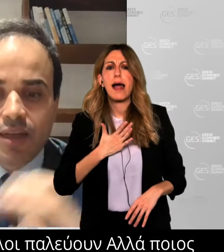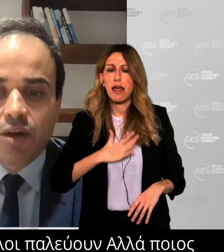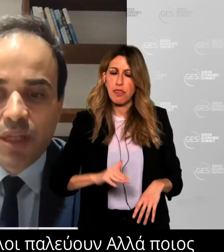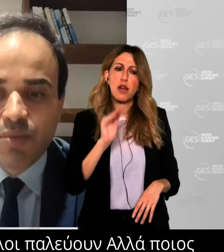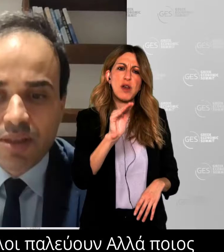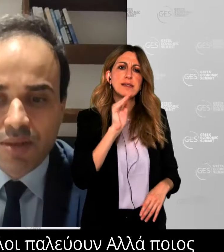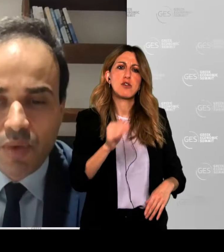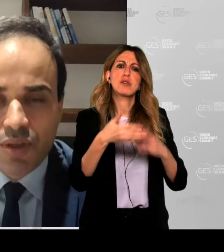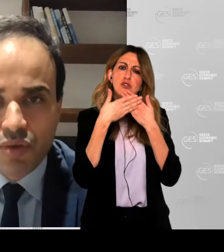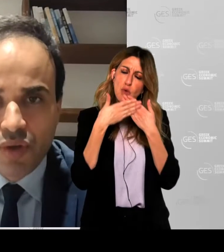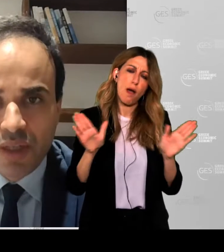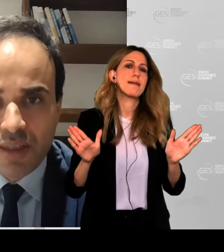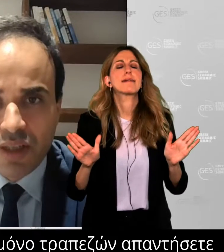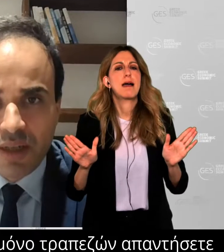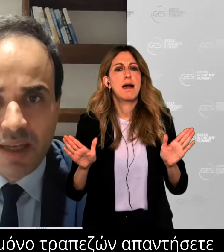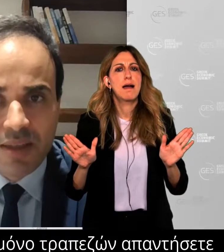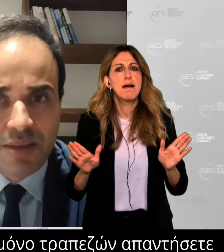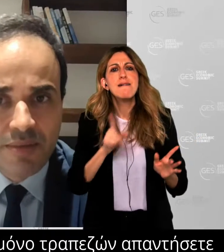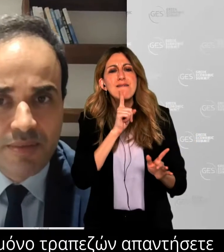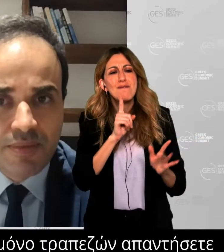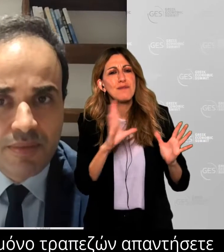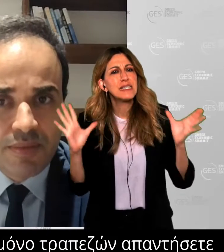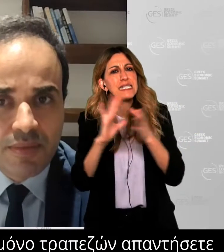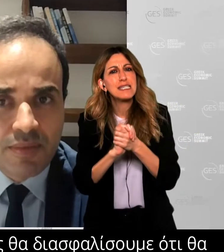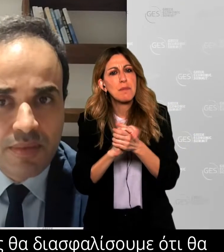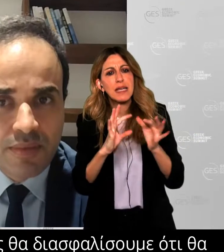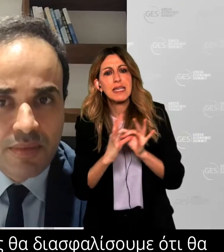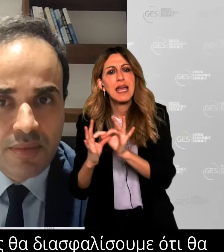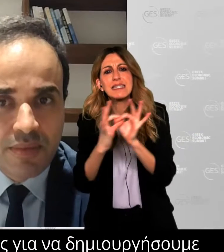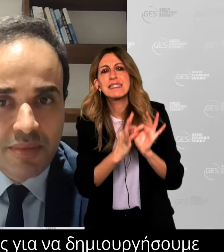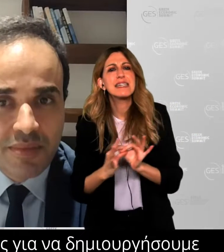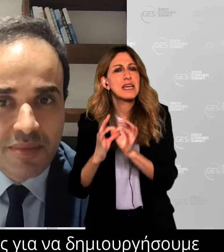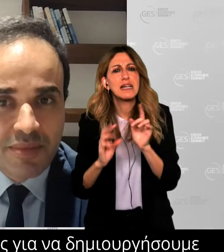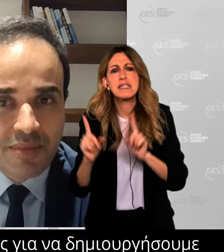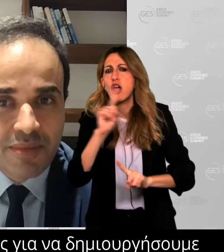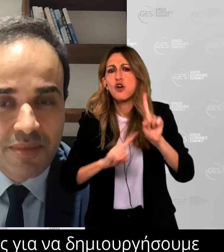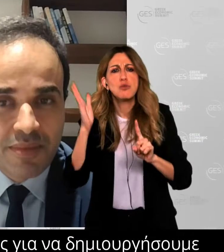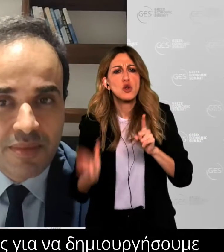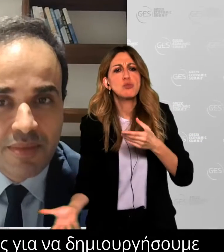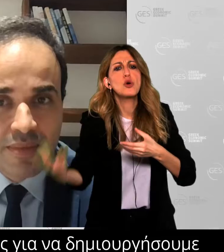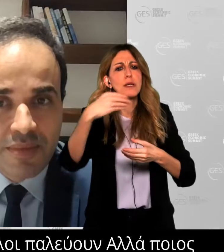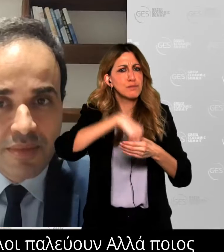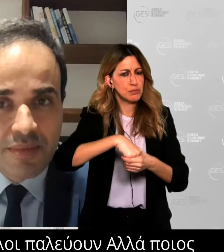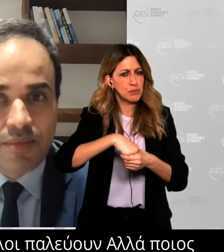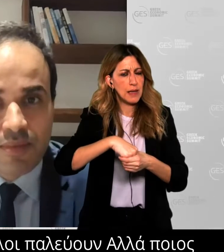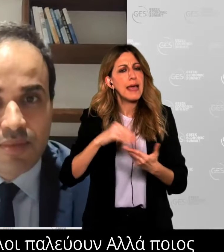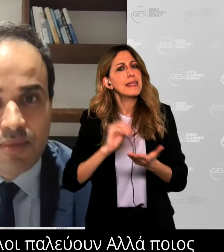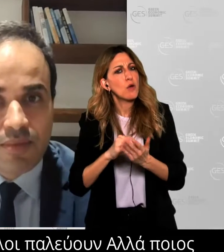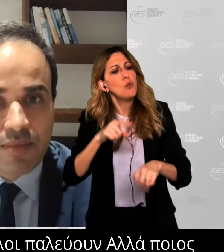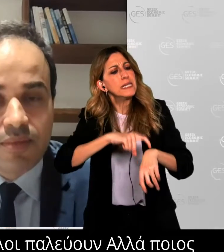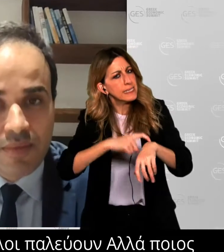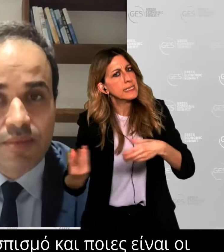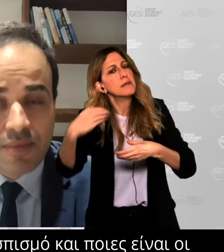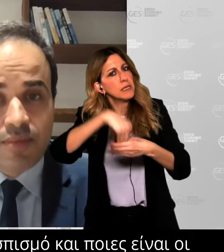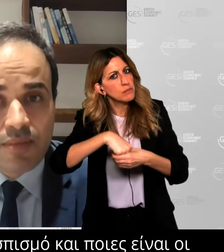the commitments once you join such an alliance? Right. So GFANZ, the Glasgow Financial Alliance